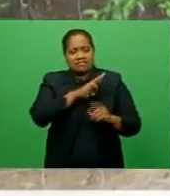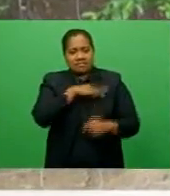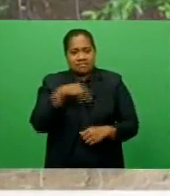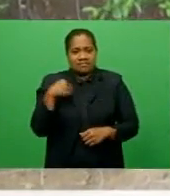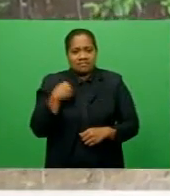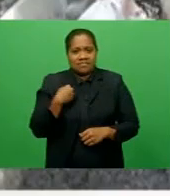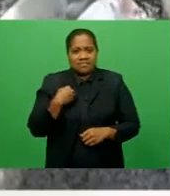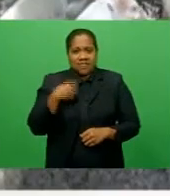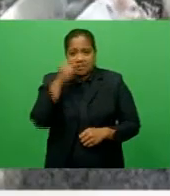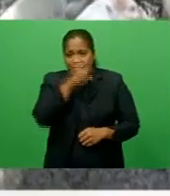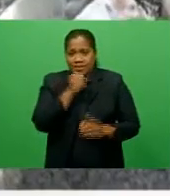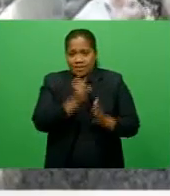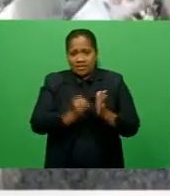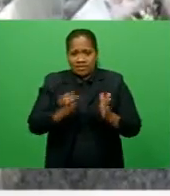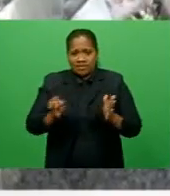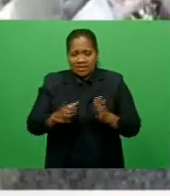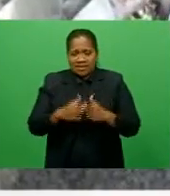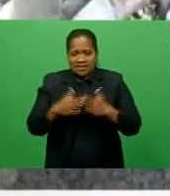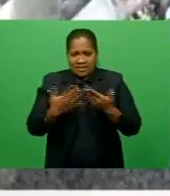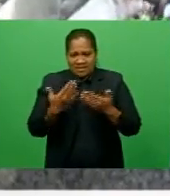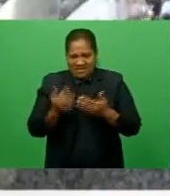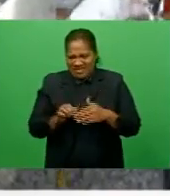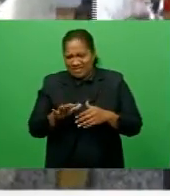pig industry facing a bleak future.